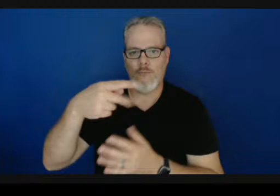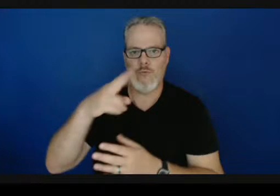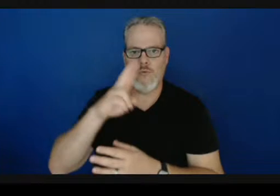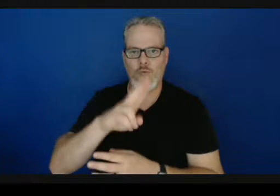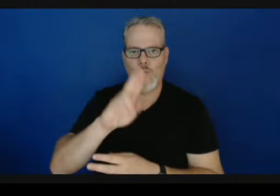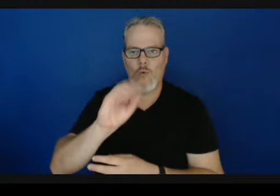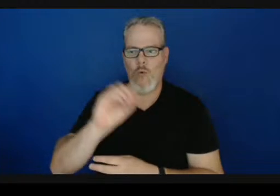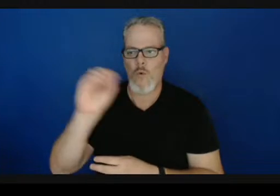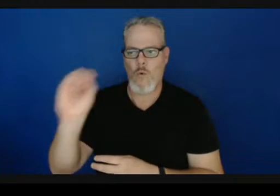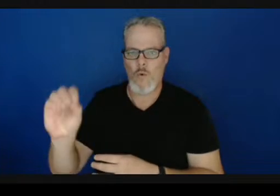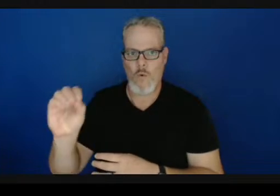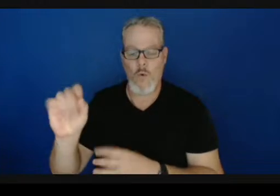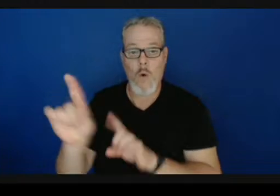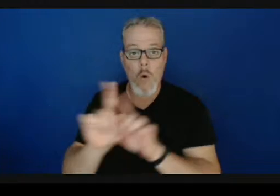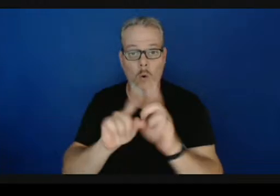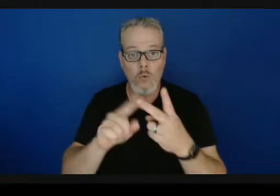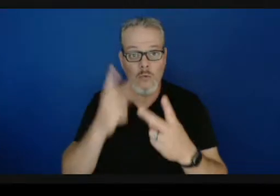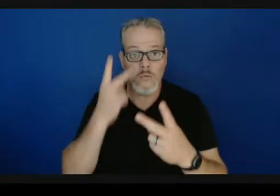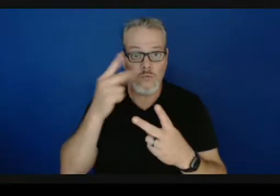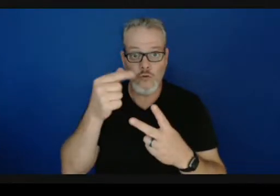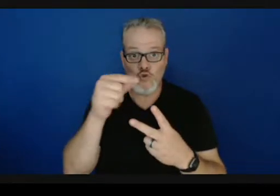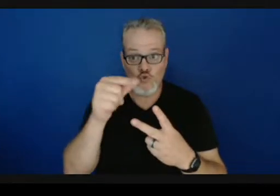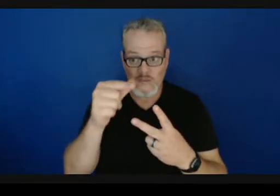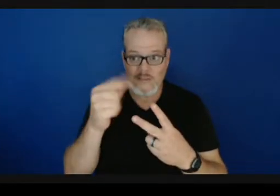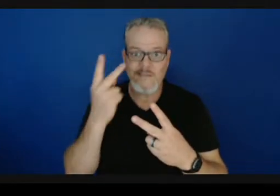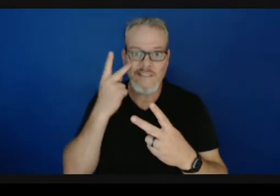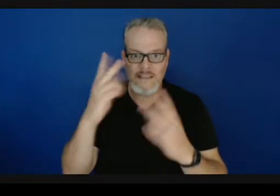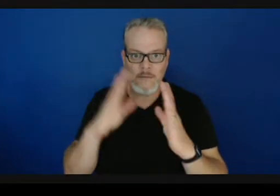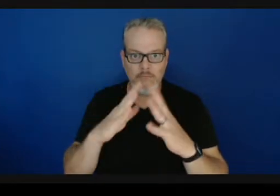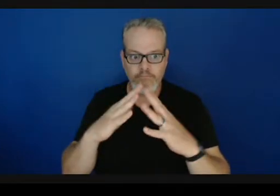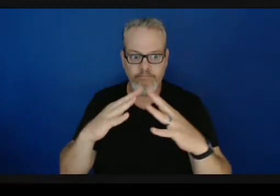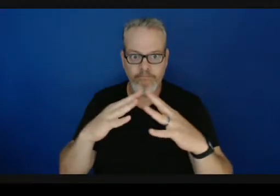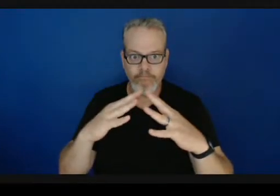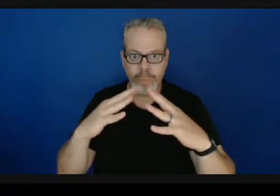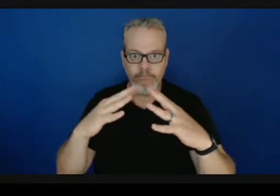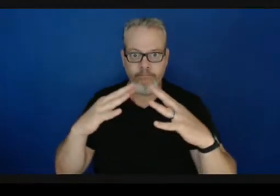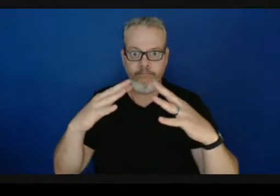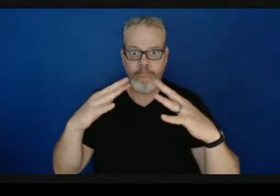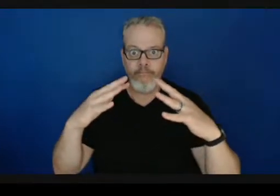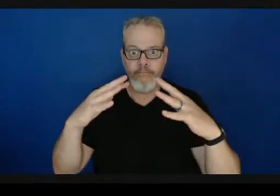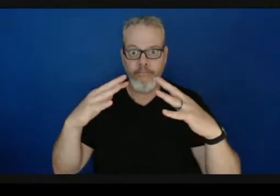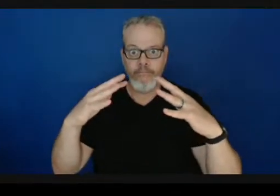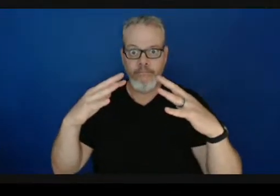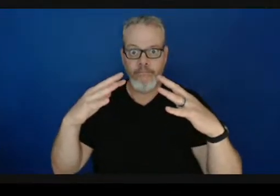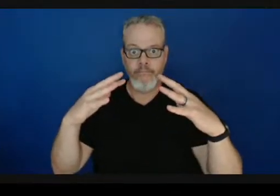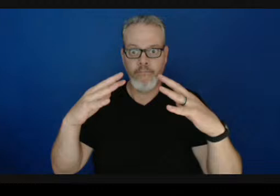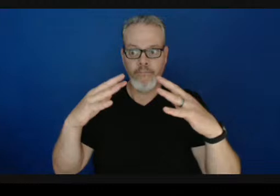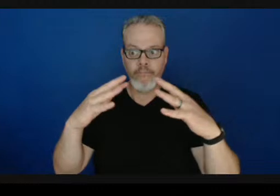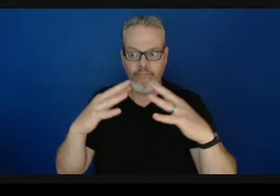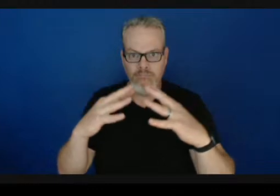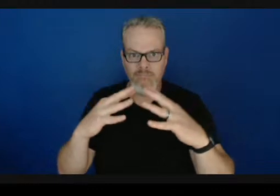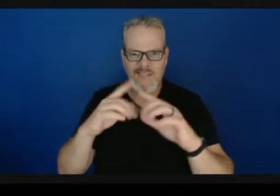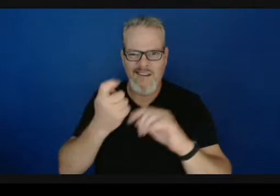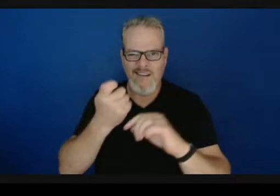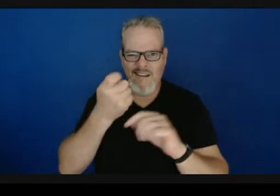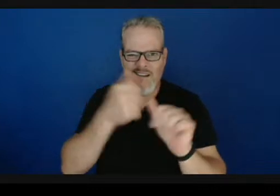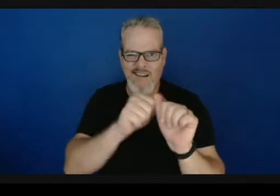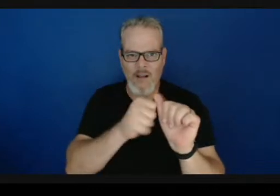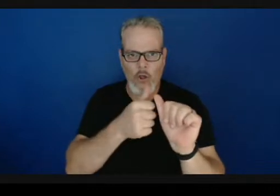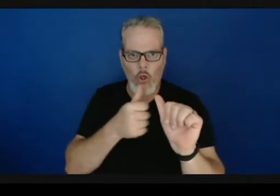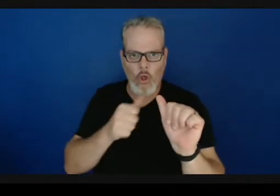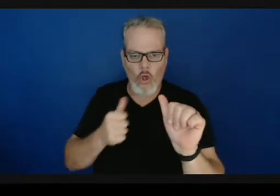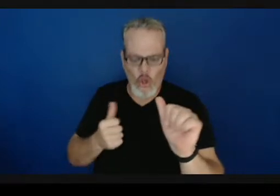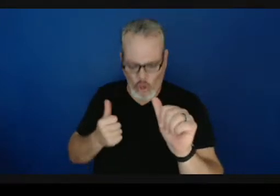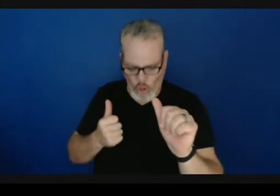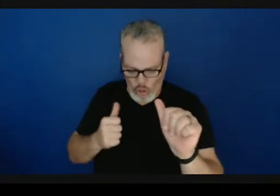a slight pulse of filling within this last week here. That actually seems to lag a little bit, peaking perhaps on